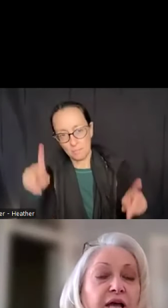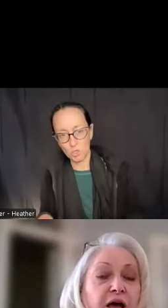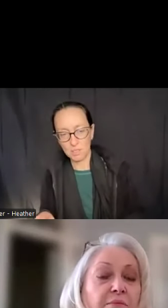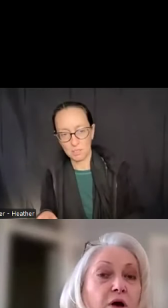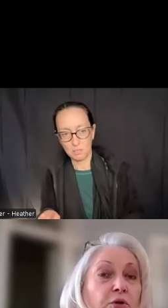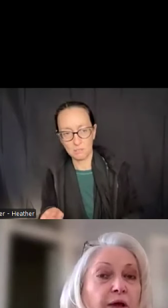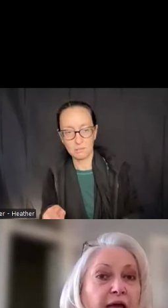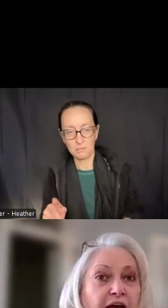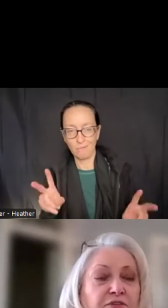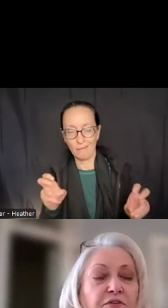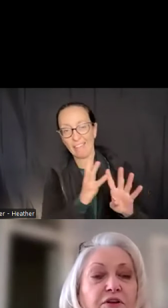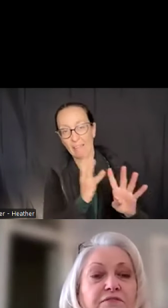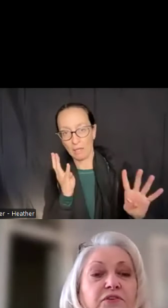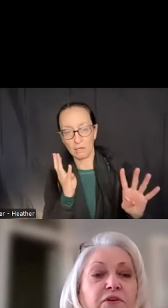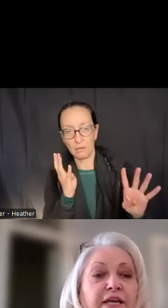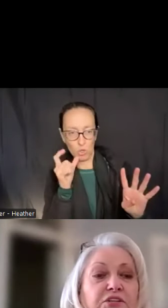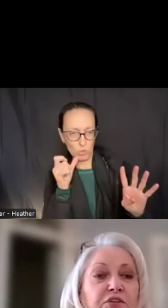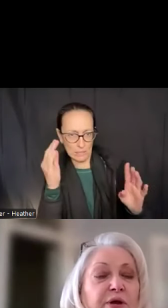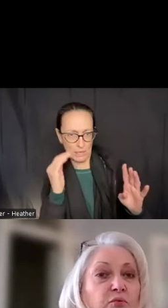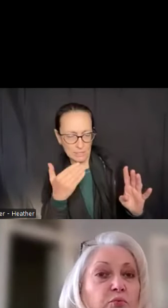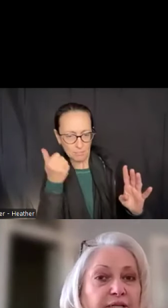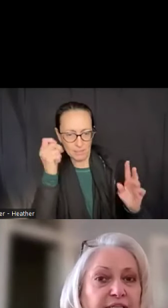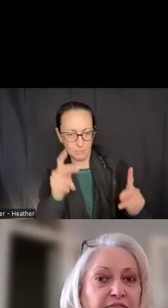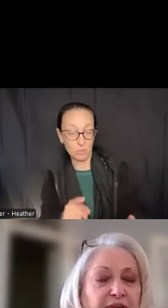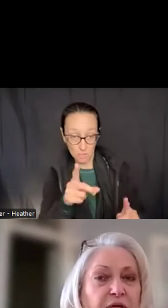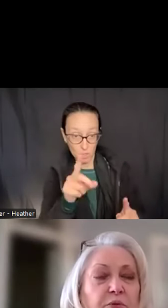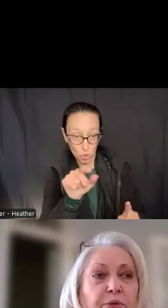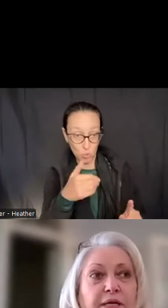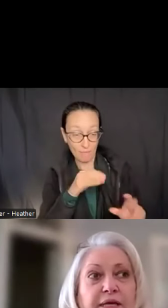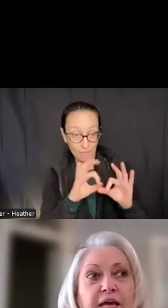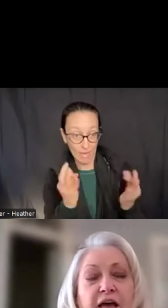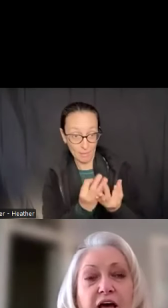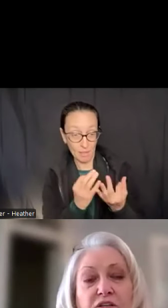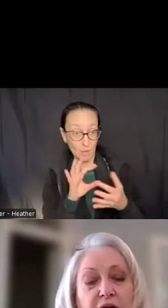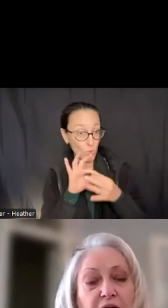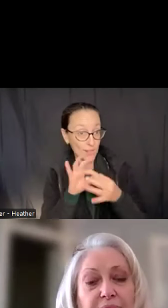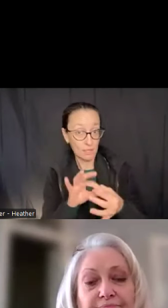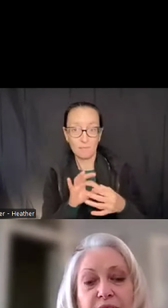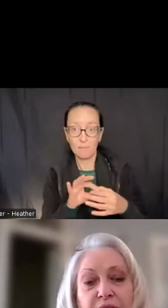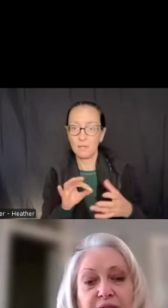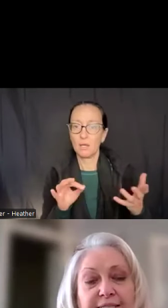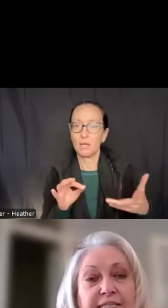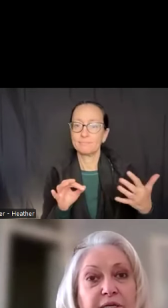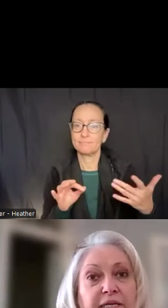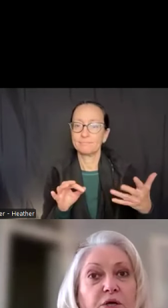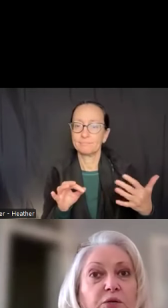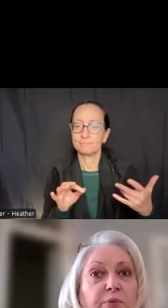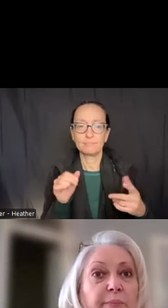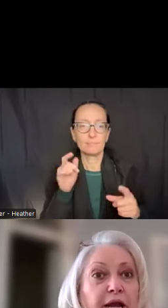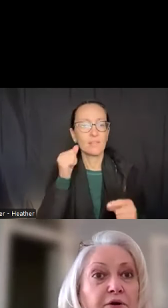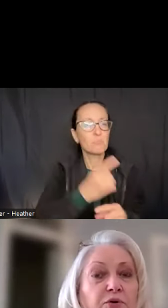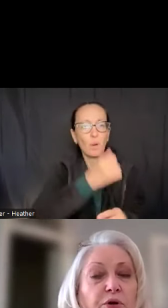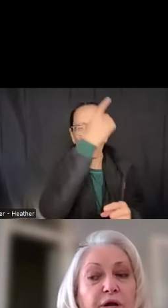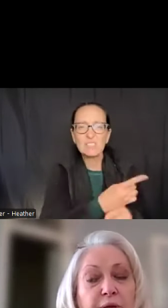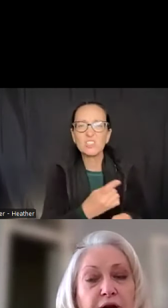decision on your behalf. So they're going to first look at, do you have a relative? And it could be a sibling, it could